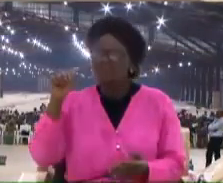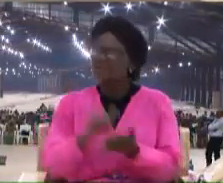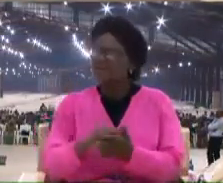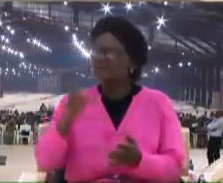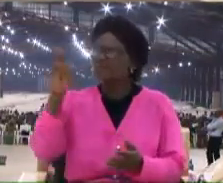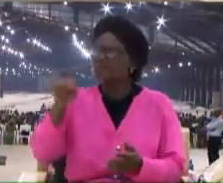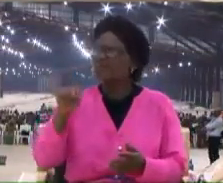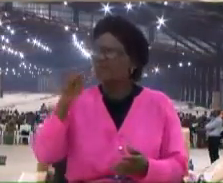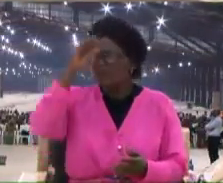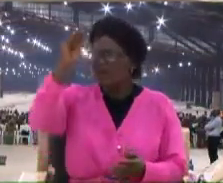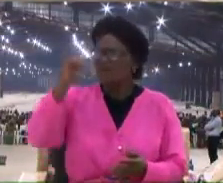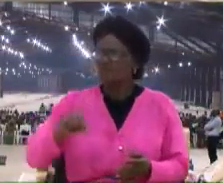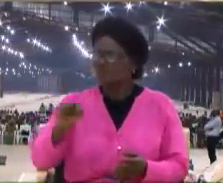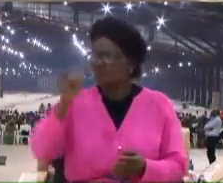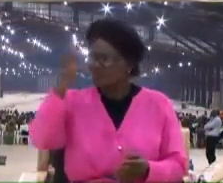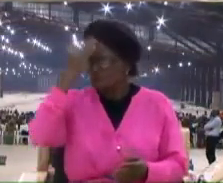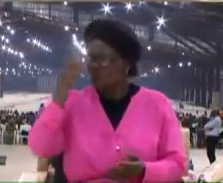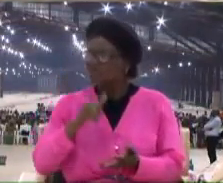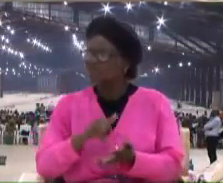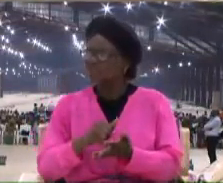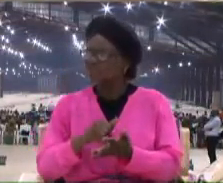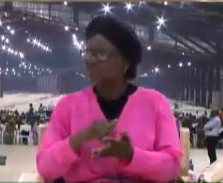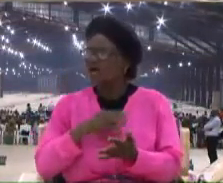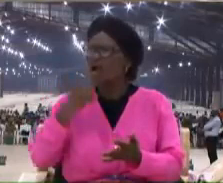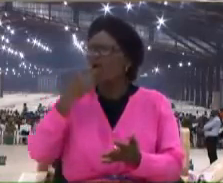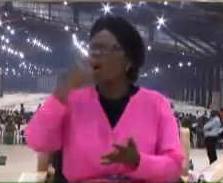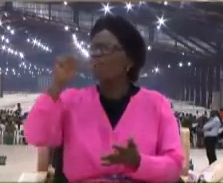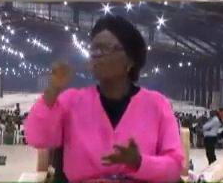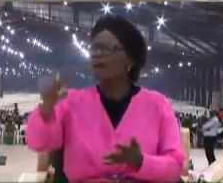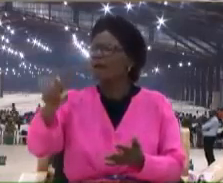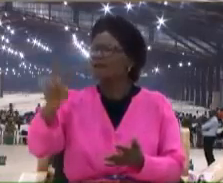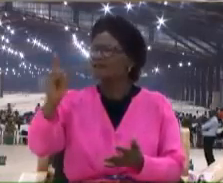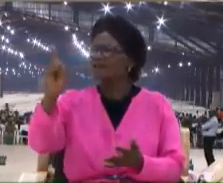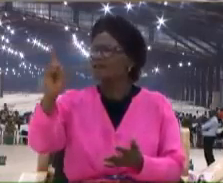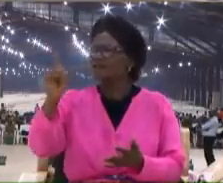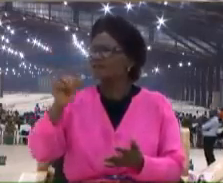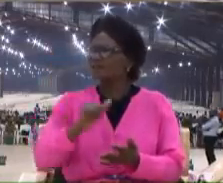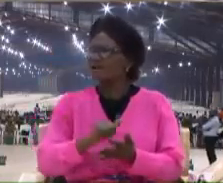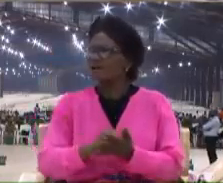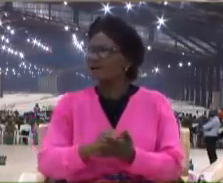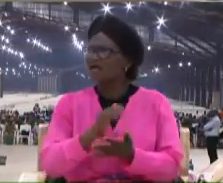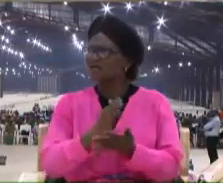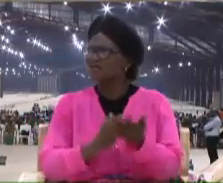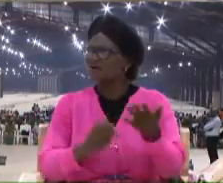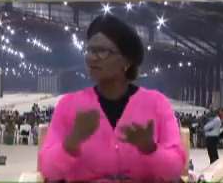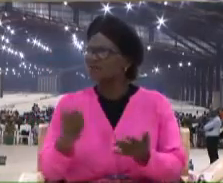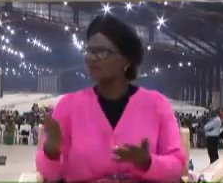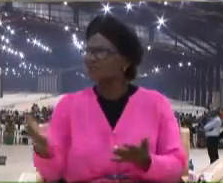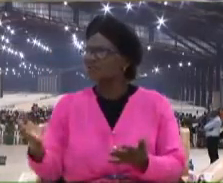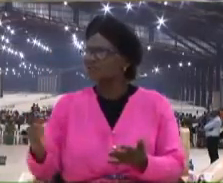know it, and commanded that something should be